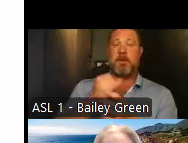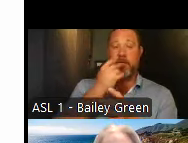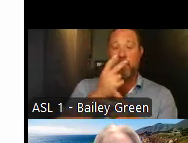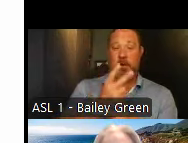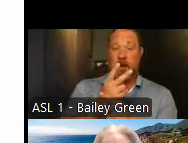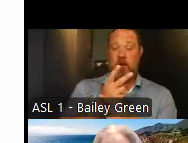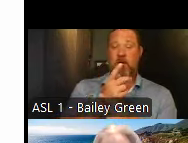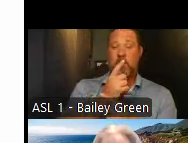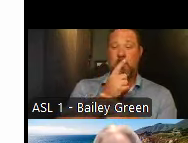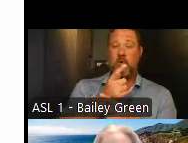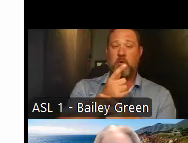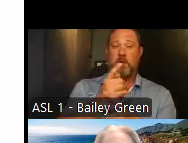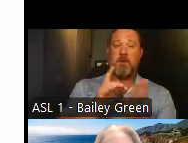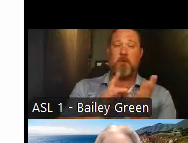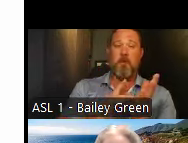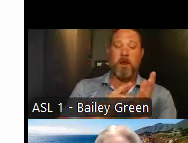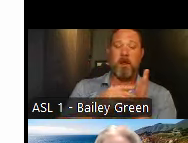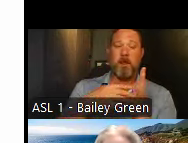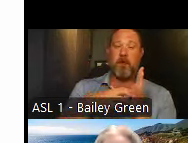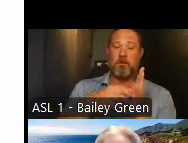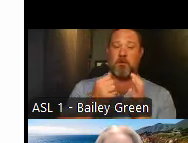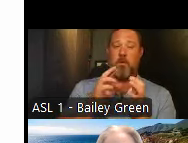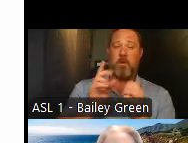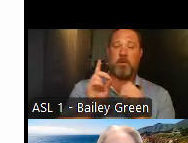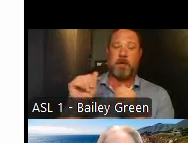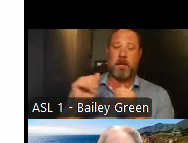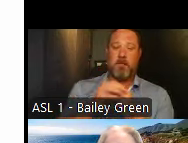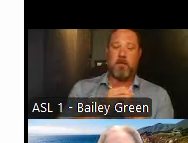is medically fragile or disabled.